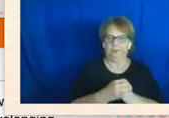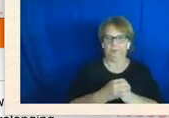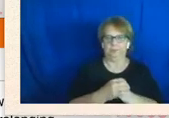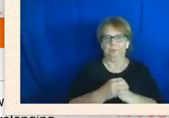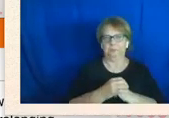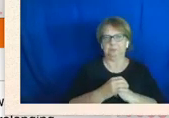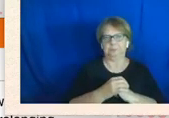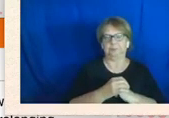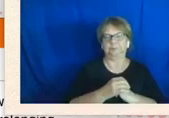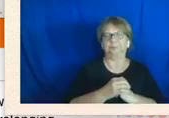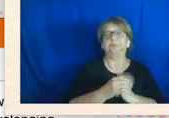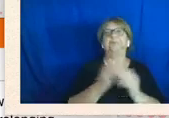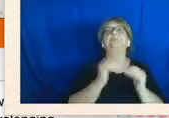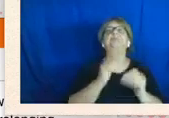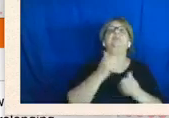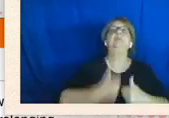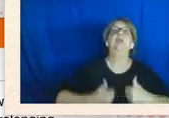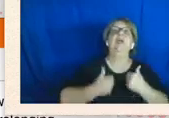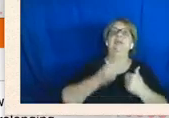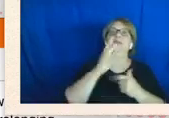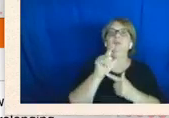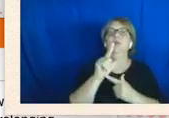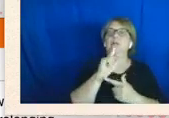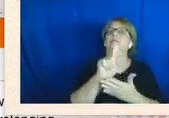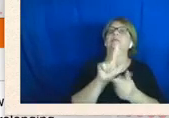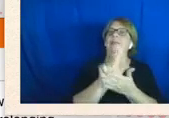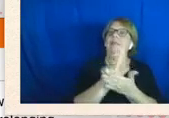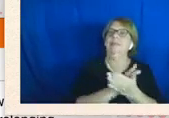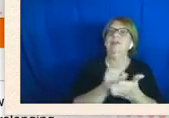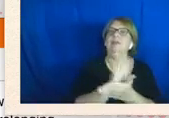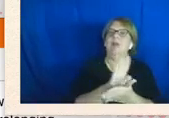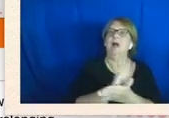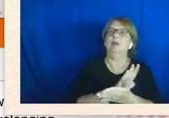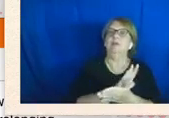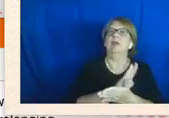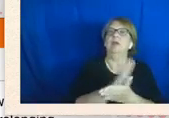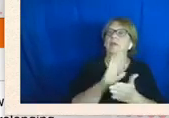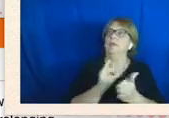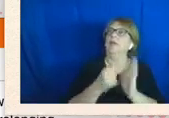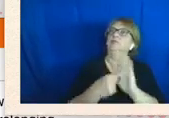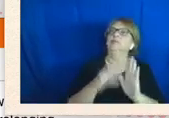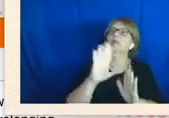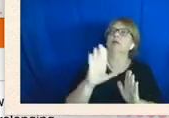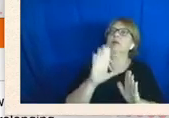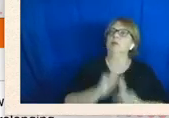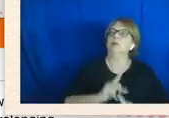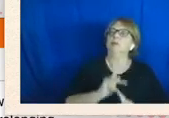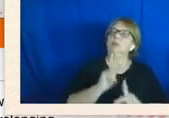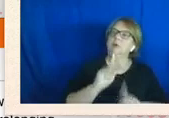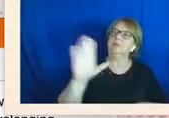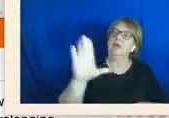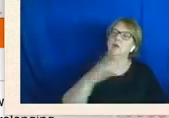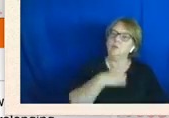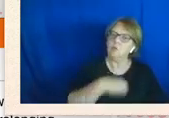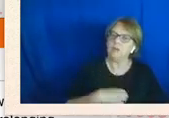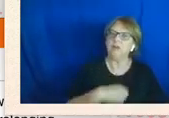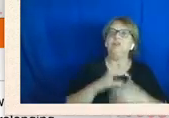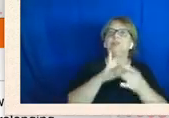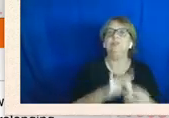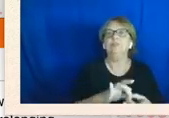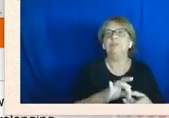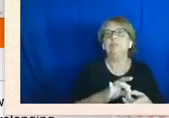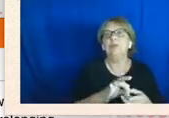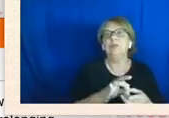A living will is a legal document that expresses that person's wishes regarding providing, withholding, or withdrawing